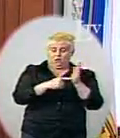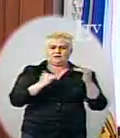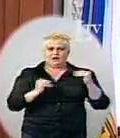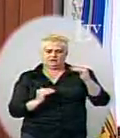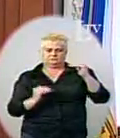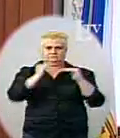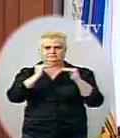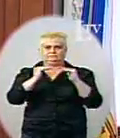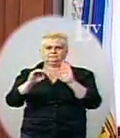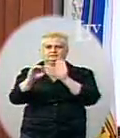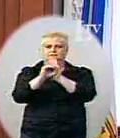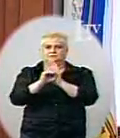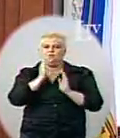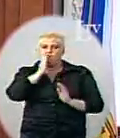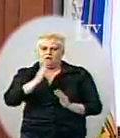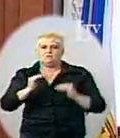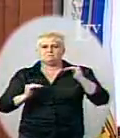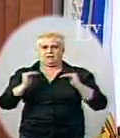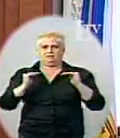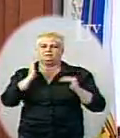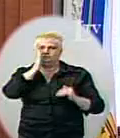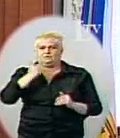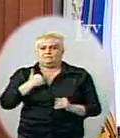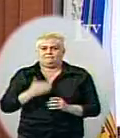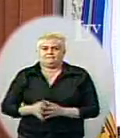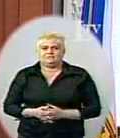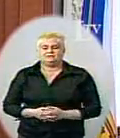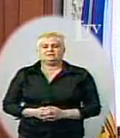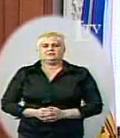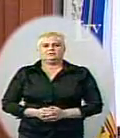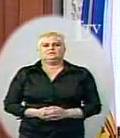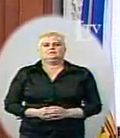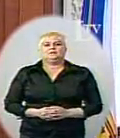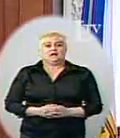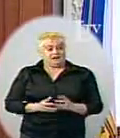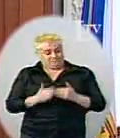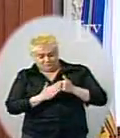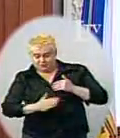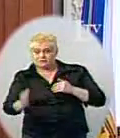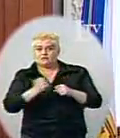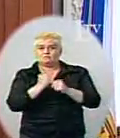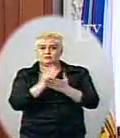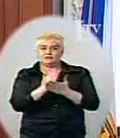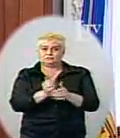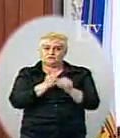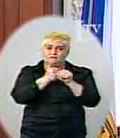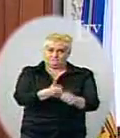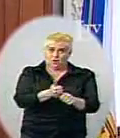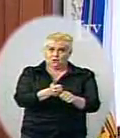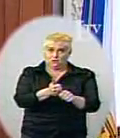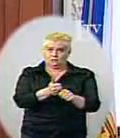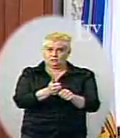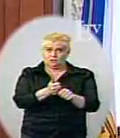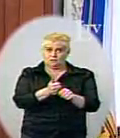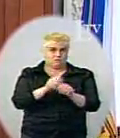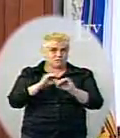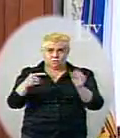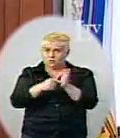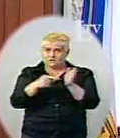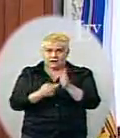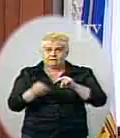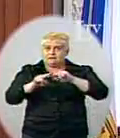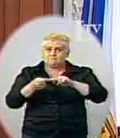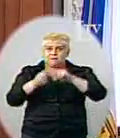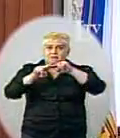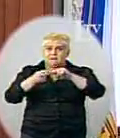the province continues to live within its means every year, my government will make even more improvements to